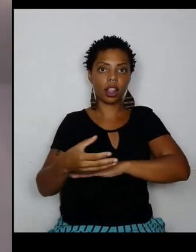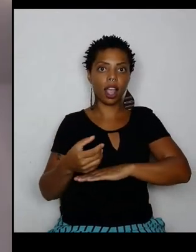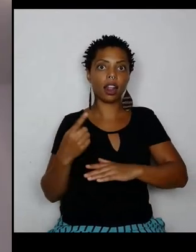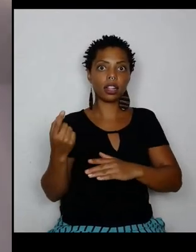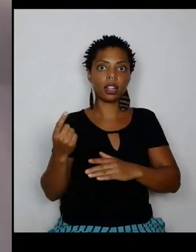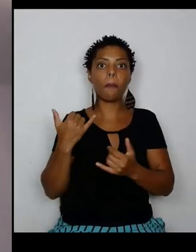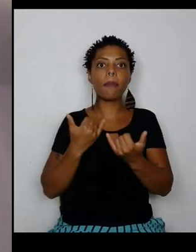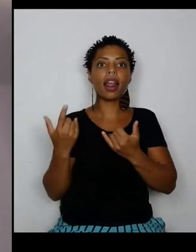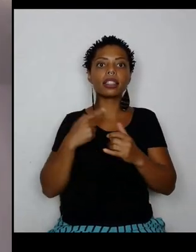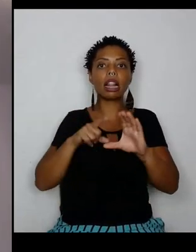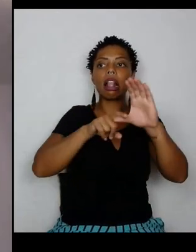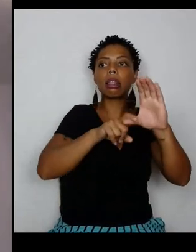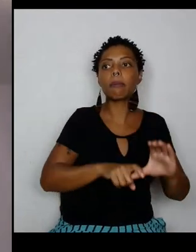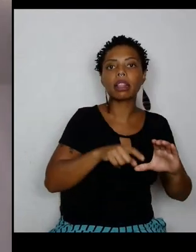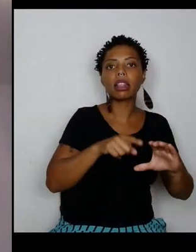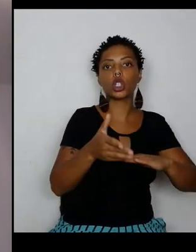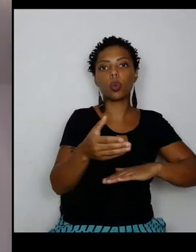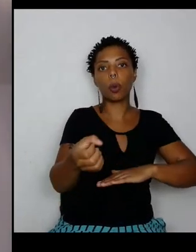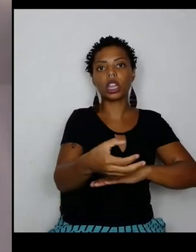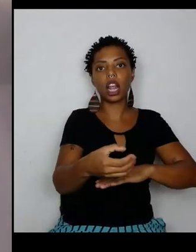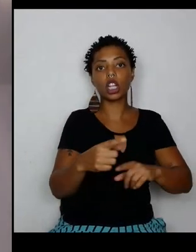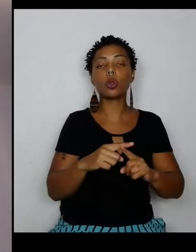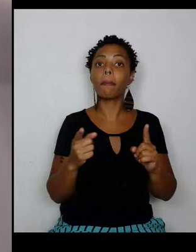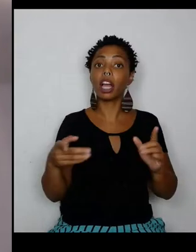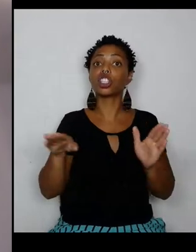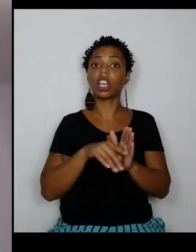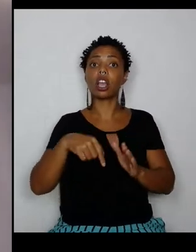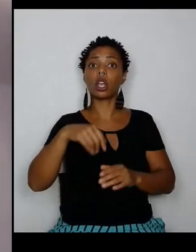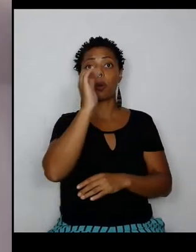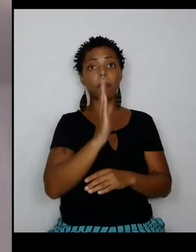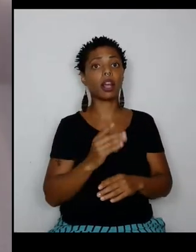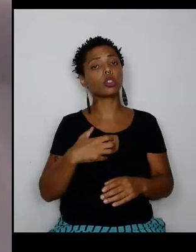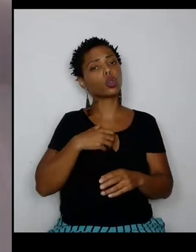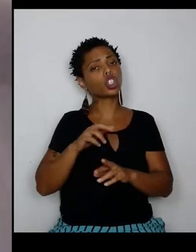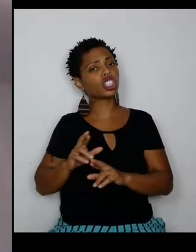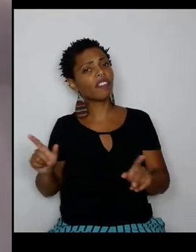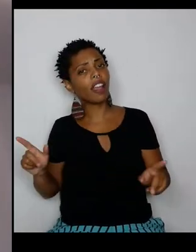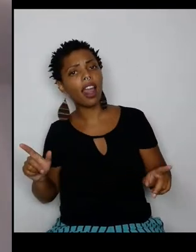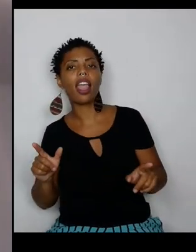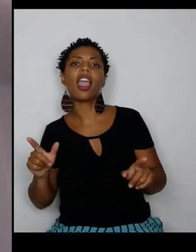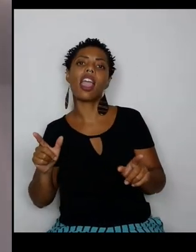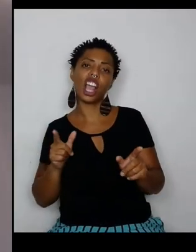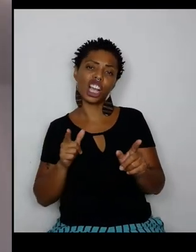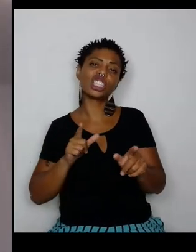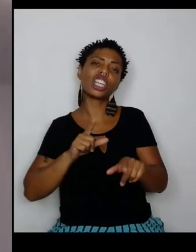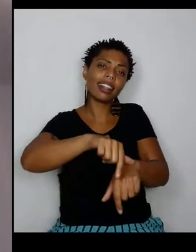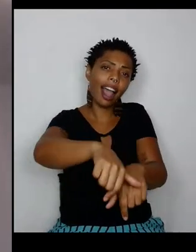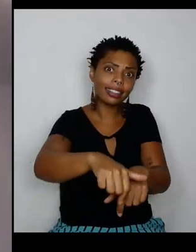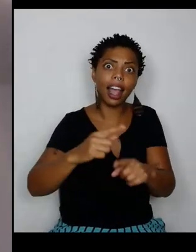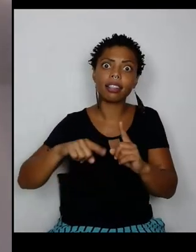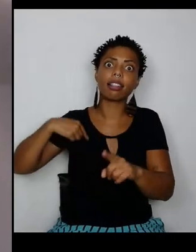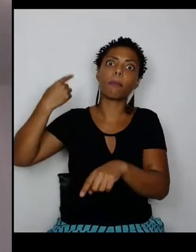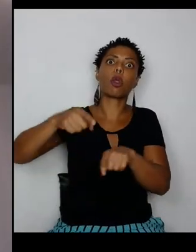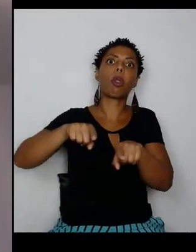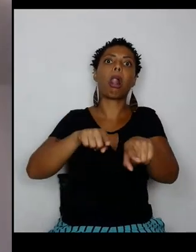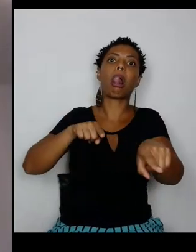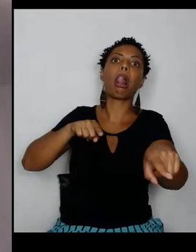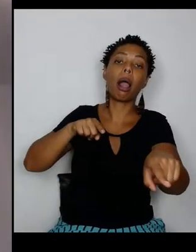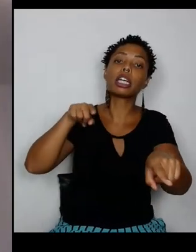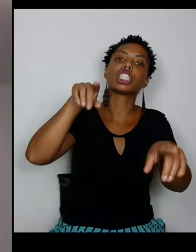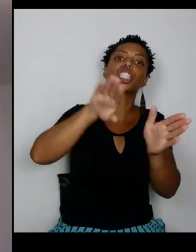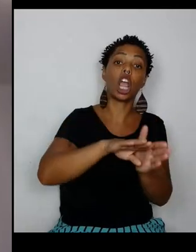primitive as a parasite a parasite of modernism this idea came to brazil quite